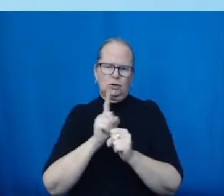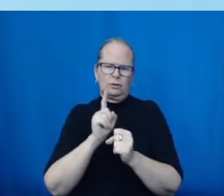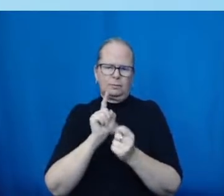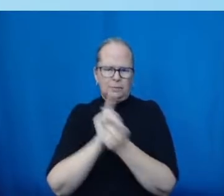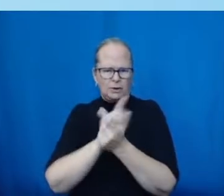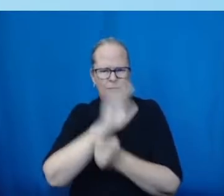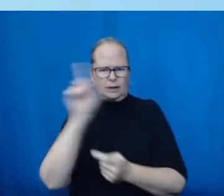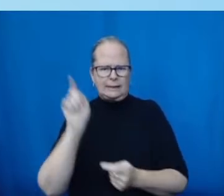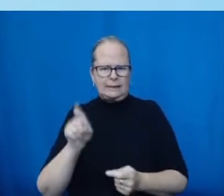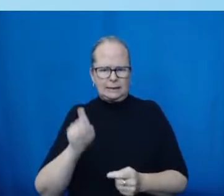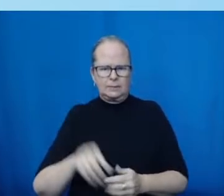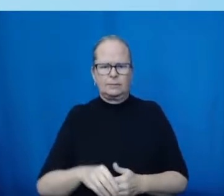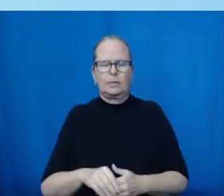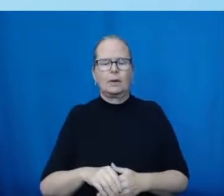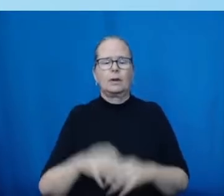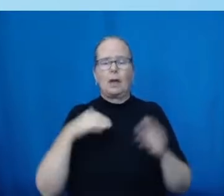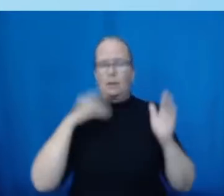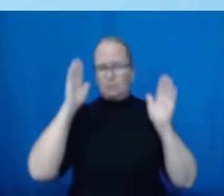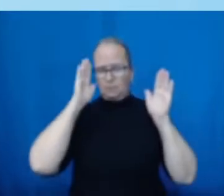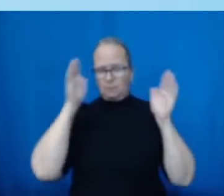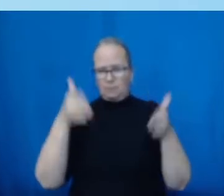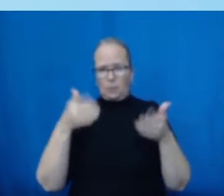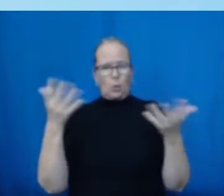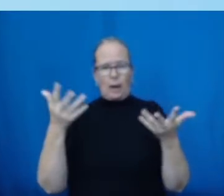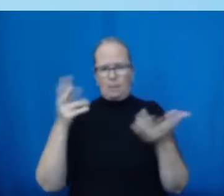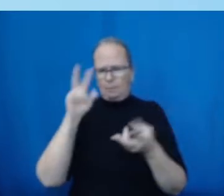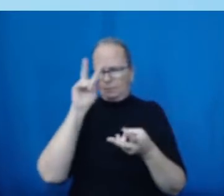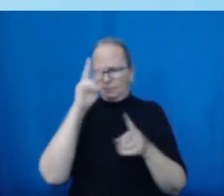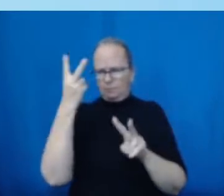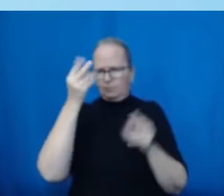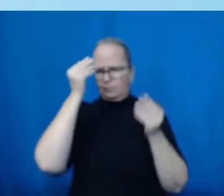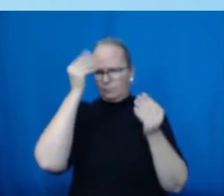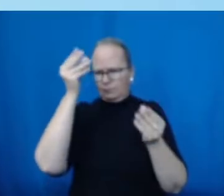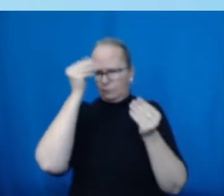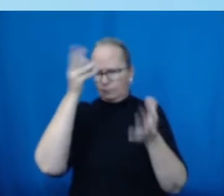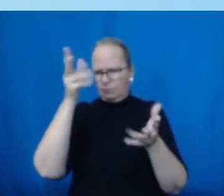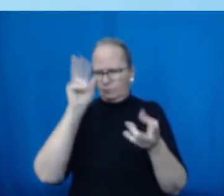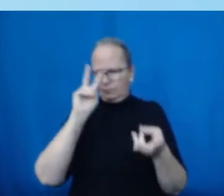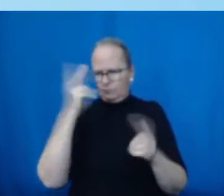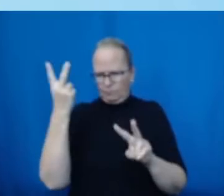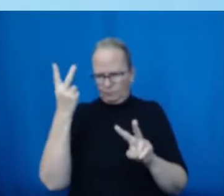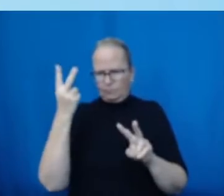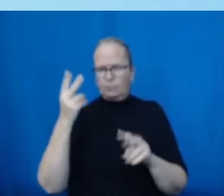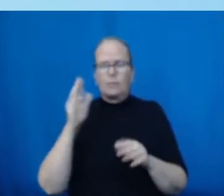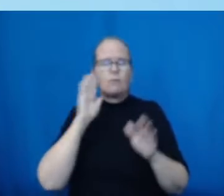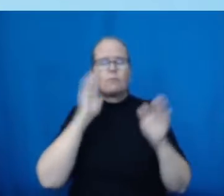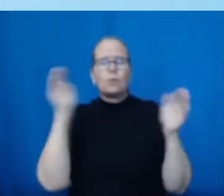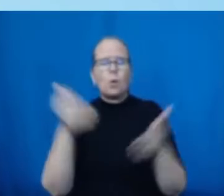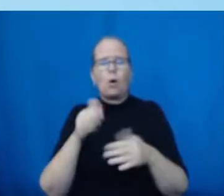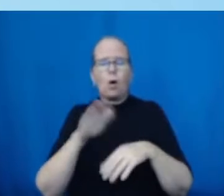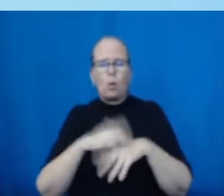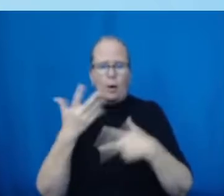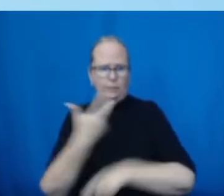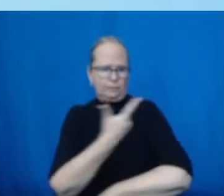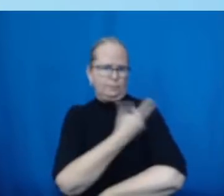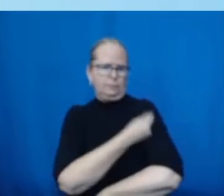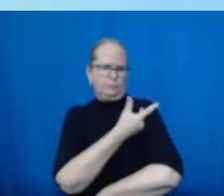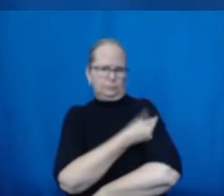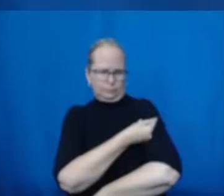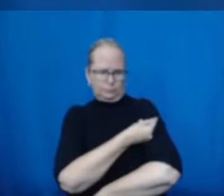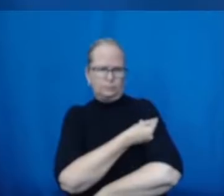vaccination. We are going to explore barriers and hesitation and common myths around the available COVID-19 vaccines.